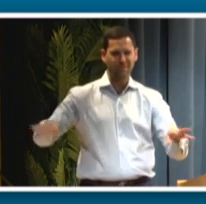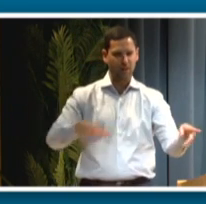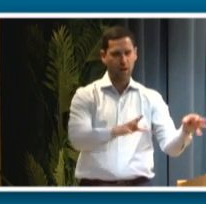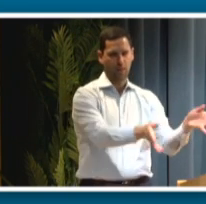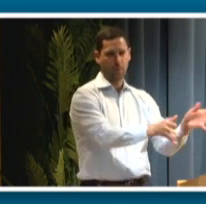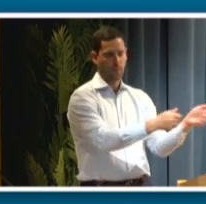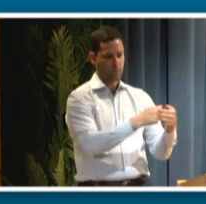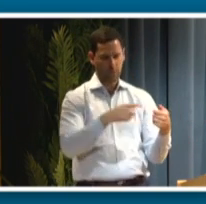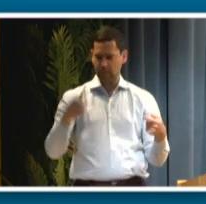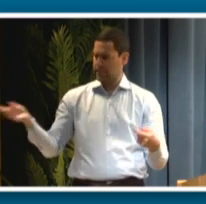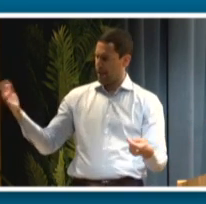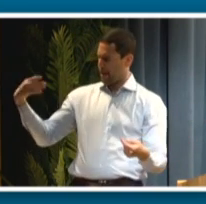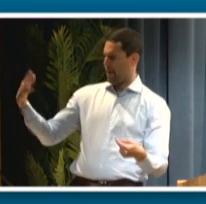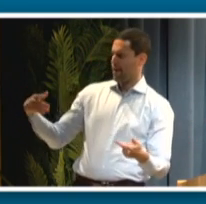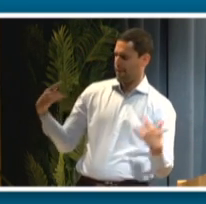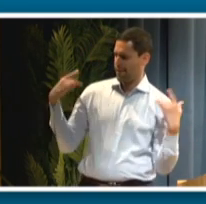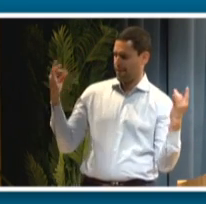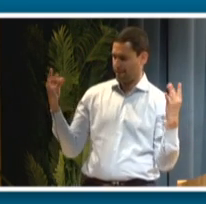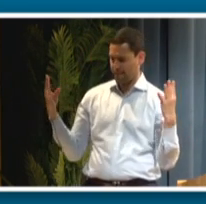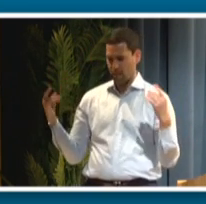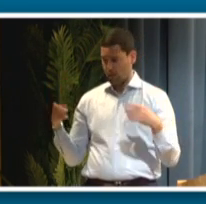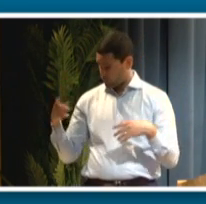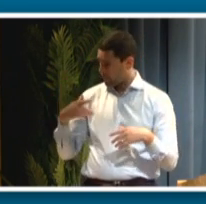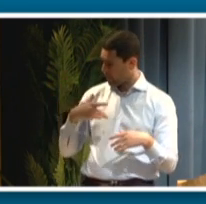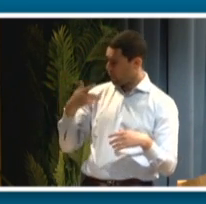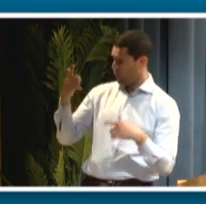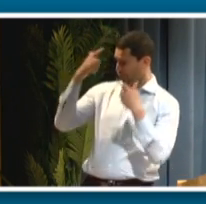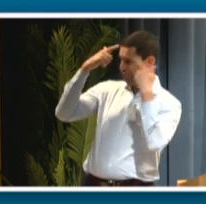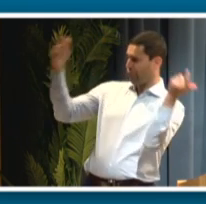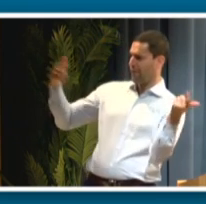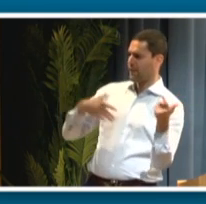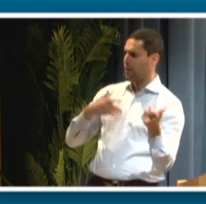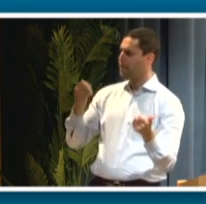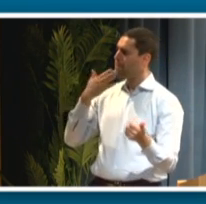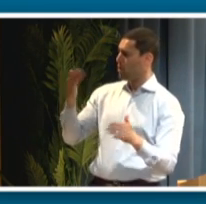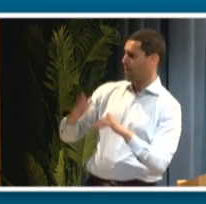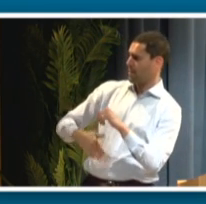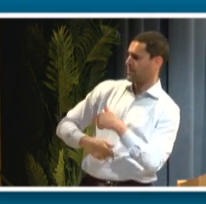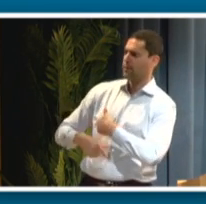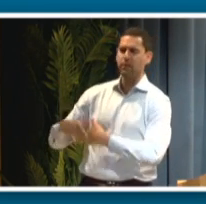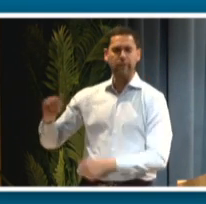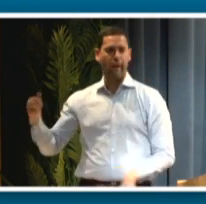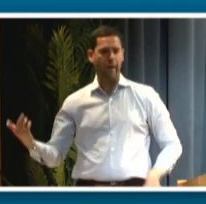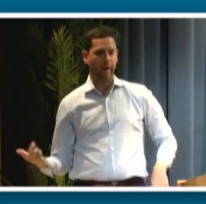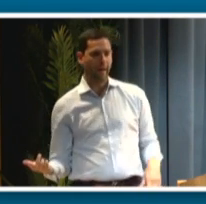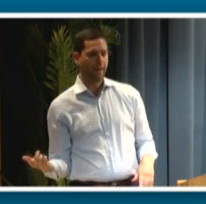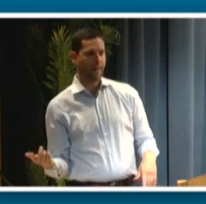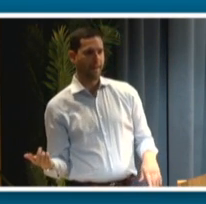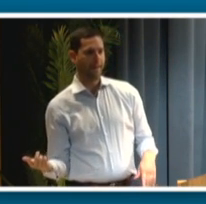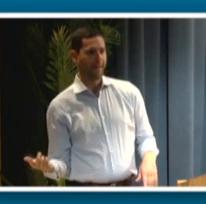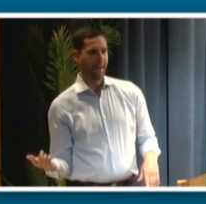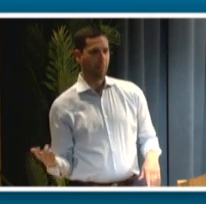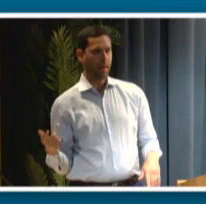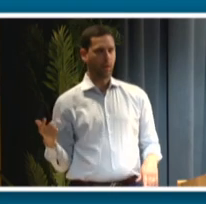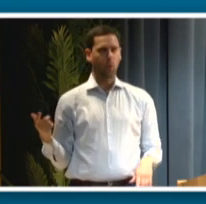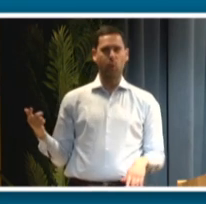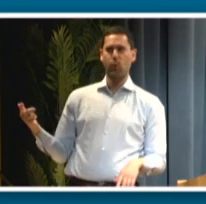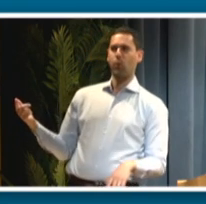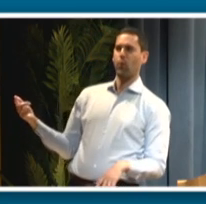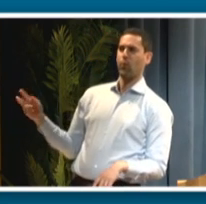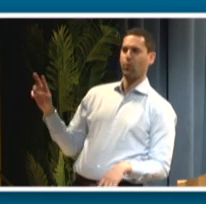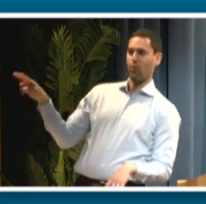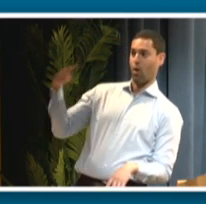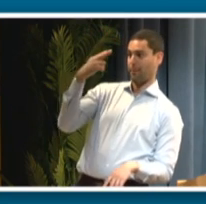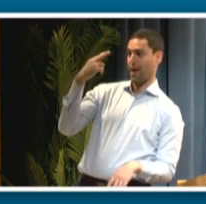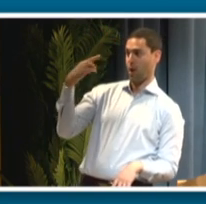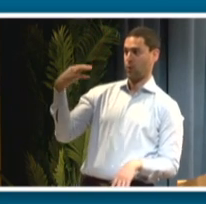what I'm doing better than me, right? Mm-hmm. And he's like, yeah. Now, this is when, in this moment, I'm realizing, dang, he called my bluff, right? Right? So